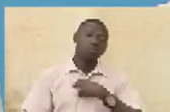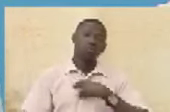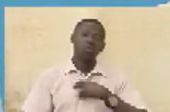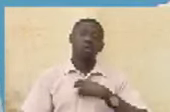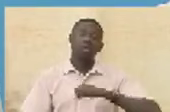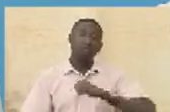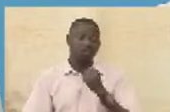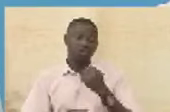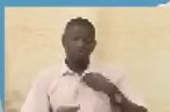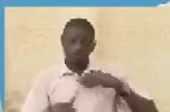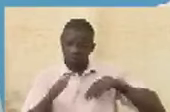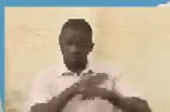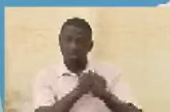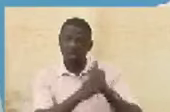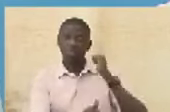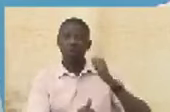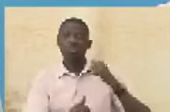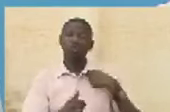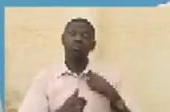back into the house again.